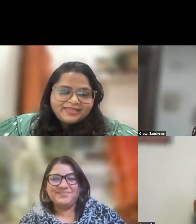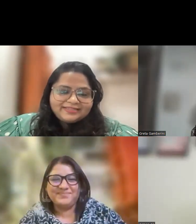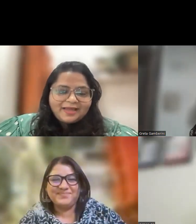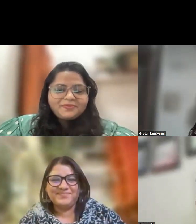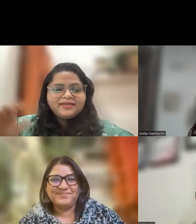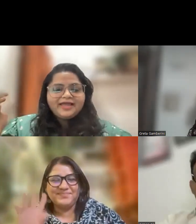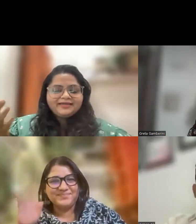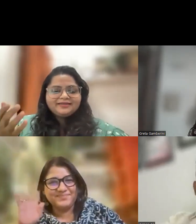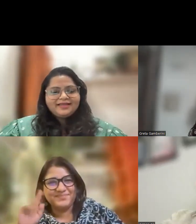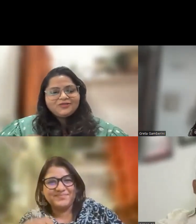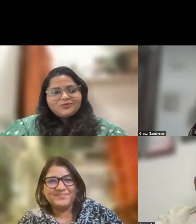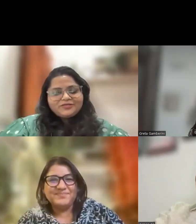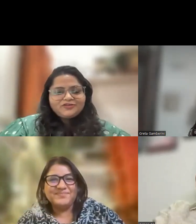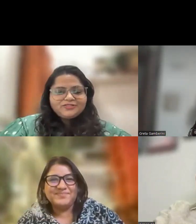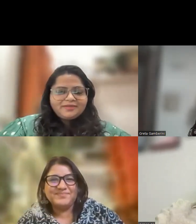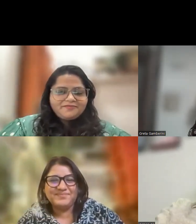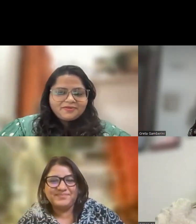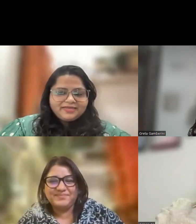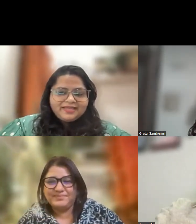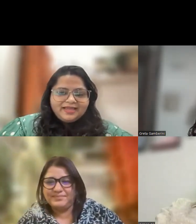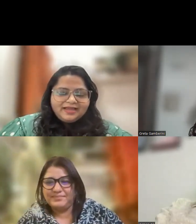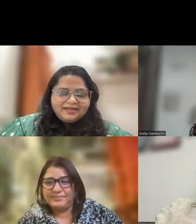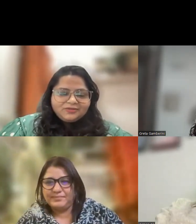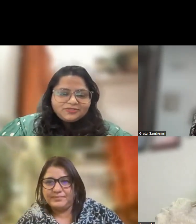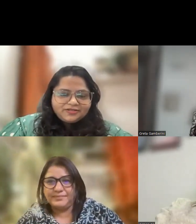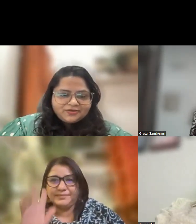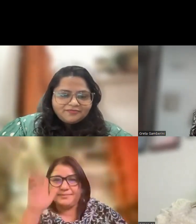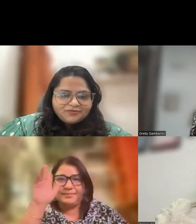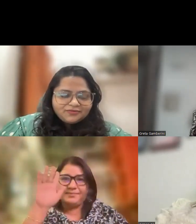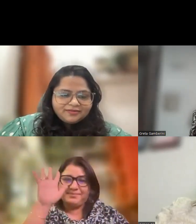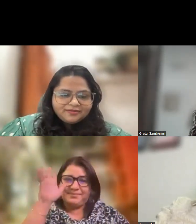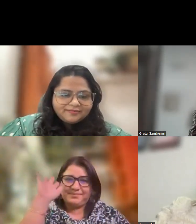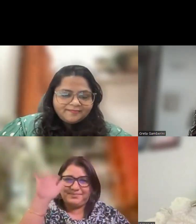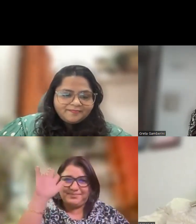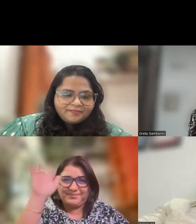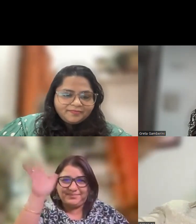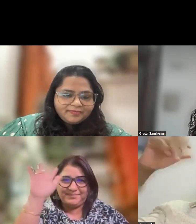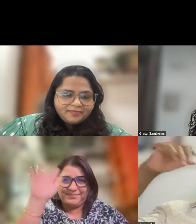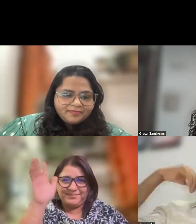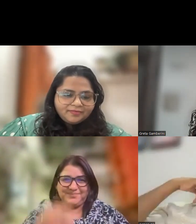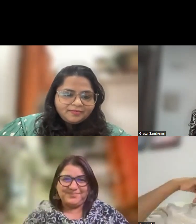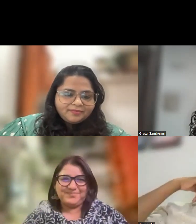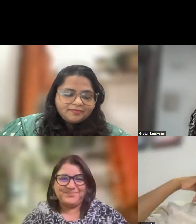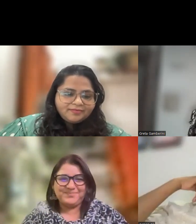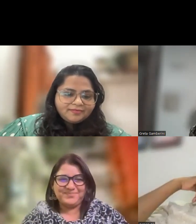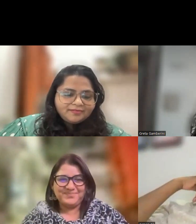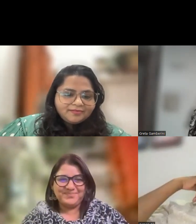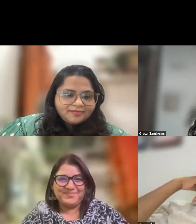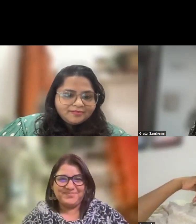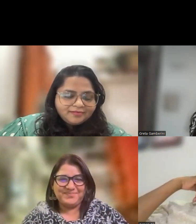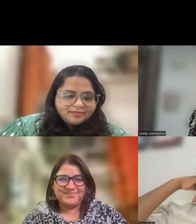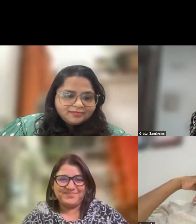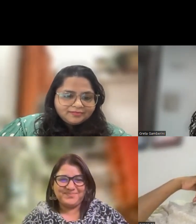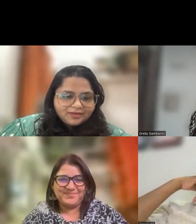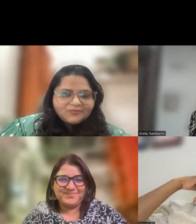Logistics for making this happen. And thank you so much for your time, everybody. It was great to have you. You were fantastic, Gayatri. Very well